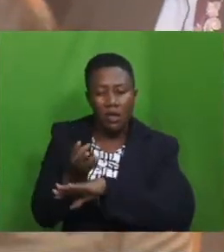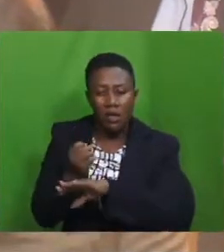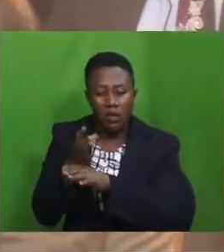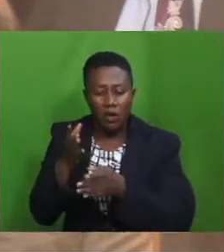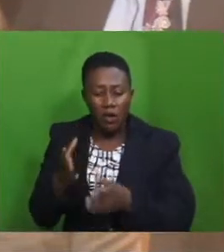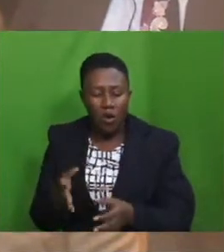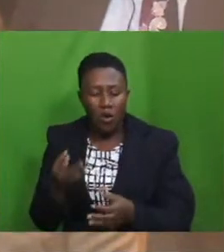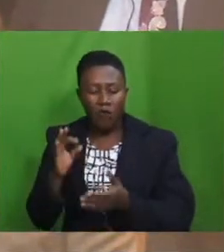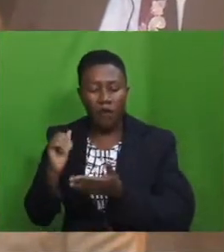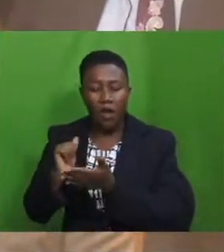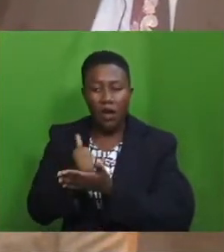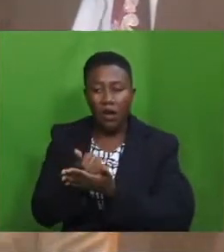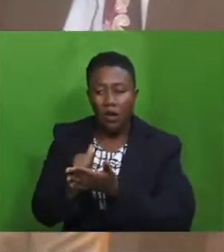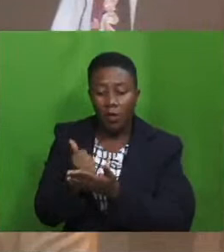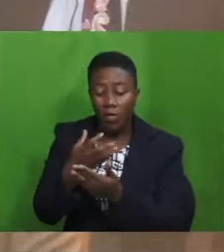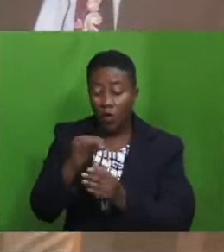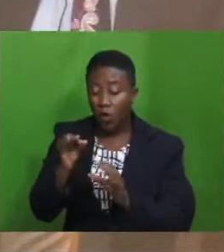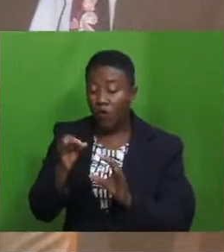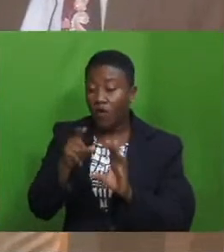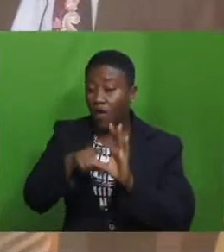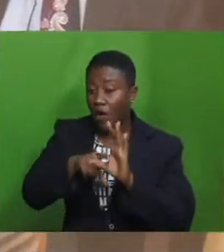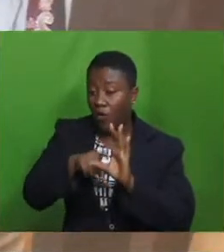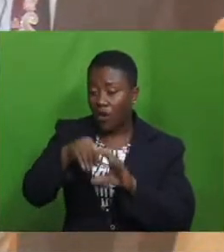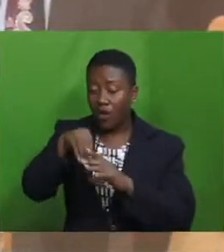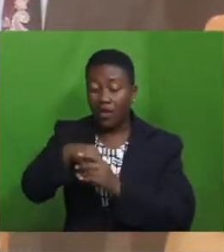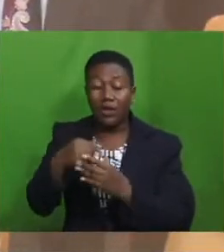Embassy of Angola in Ghana.